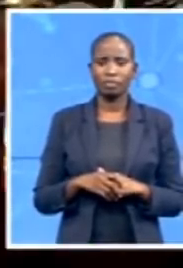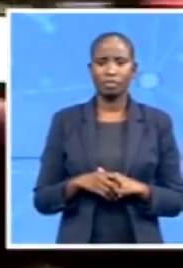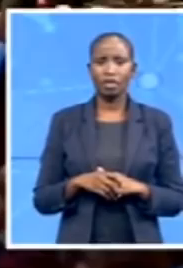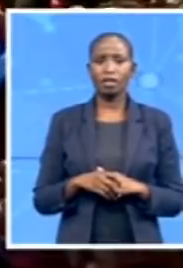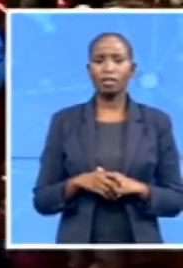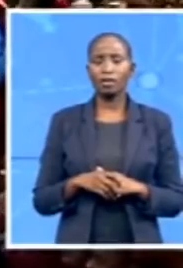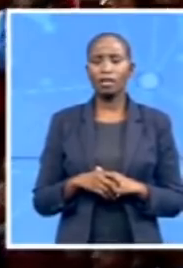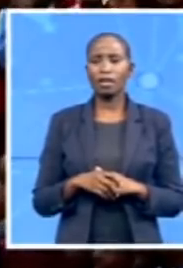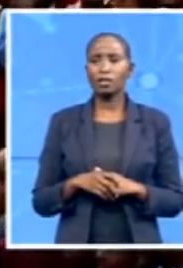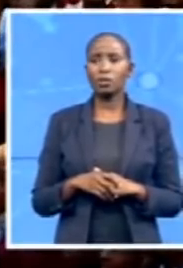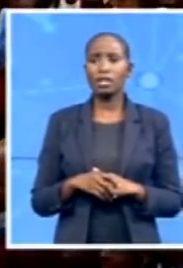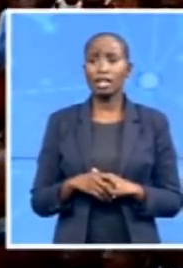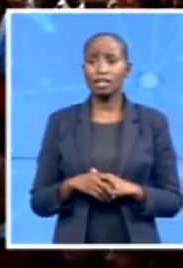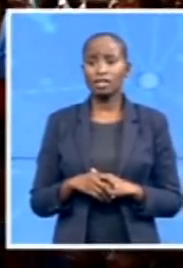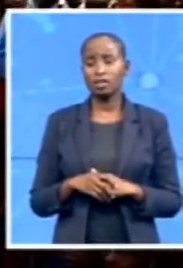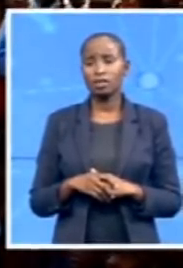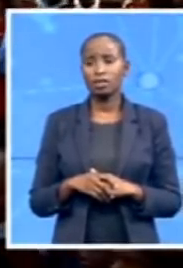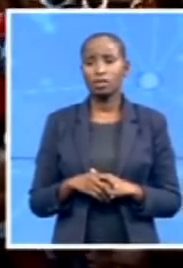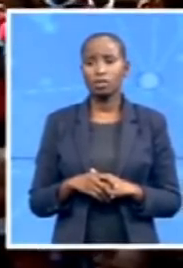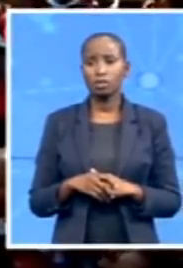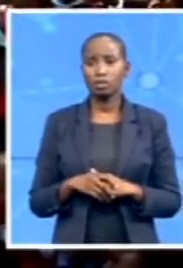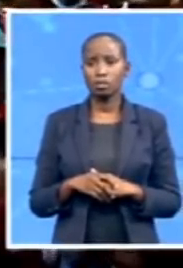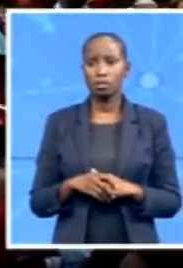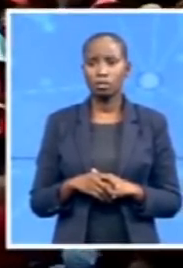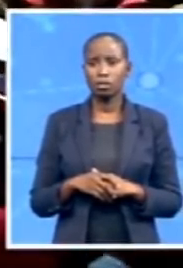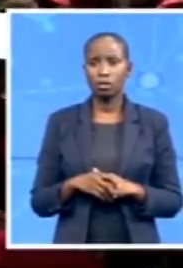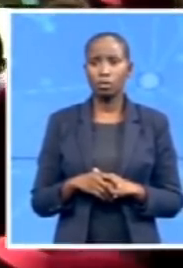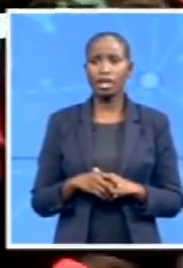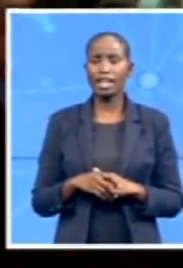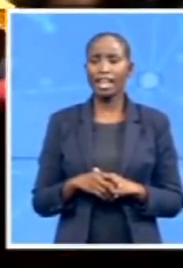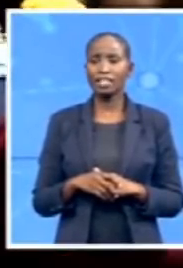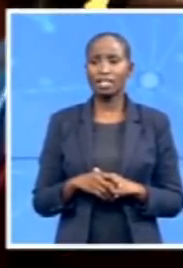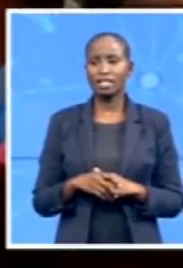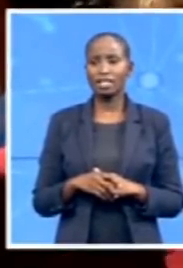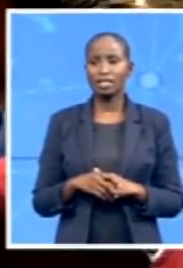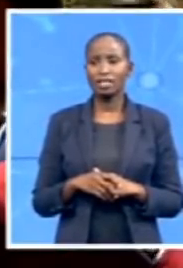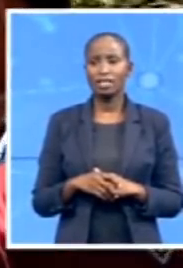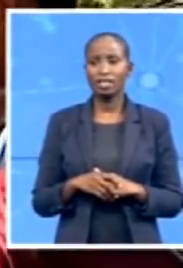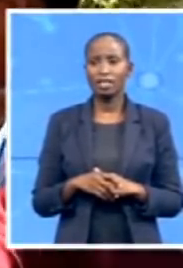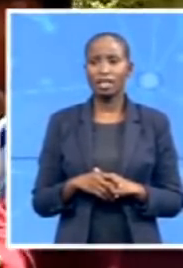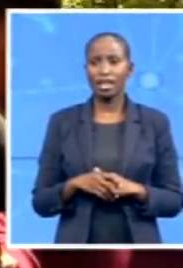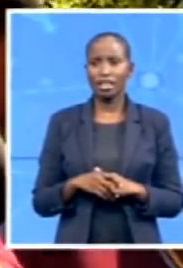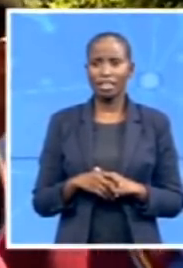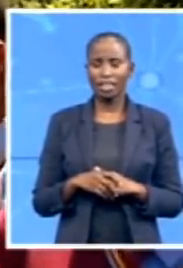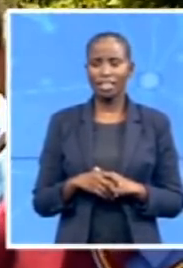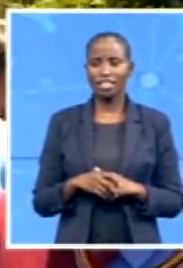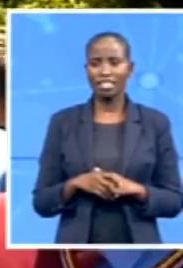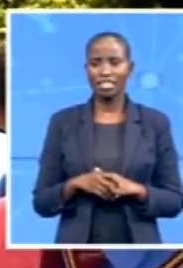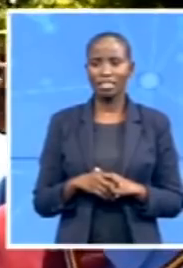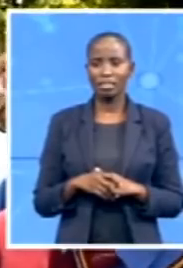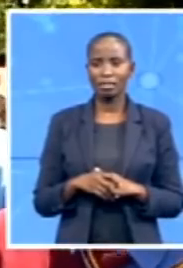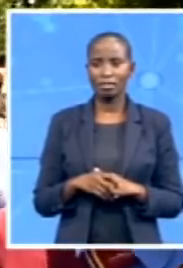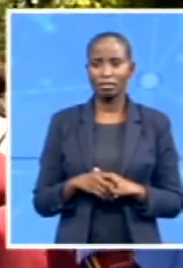So there was a thing going on, like as we as black people we have ancestral gifts, like that are going on.